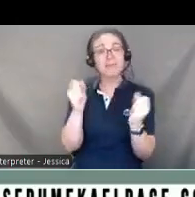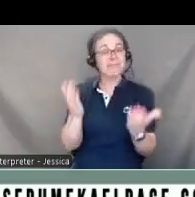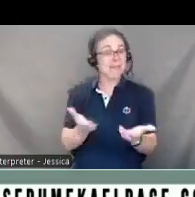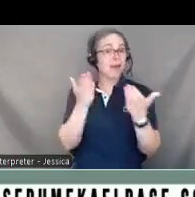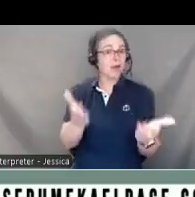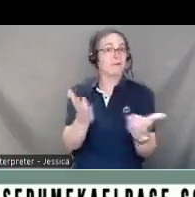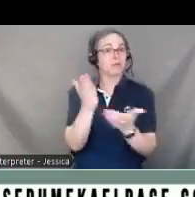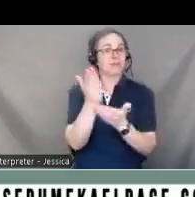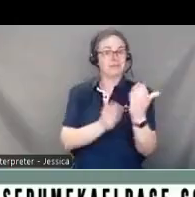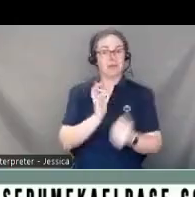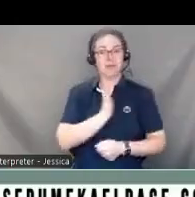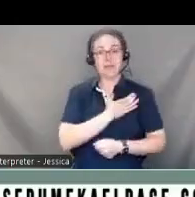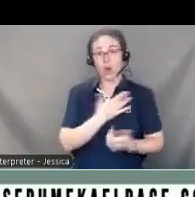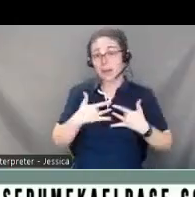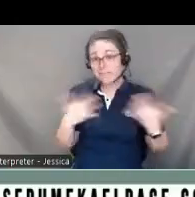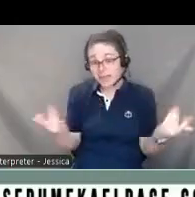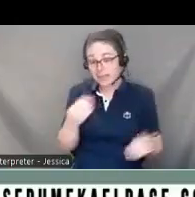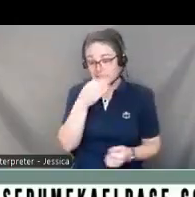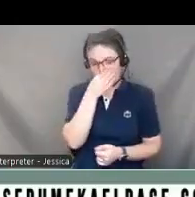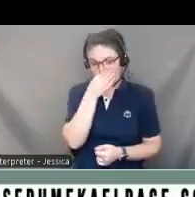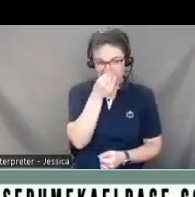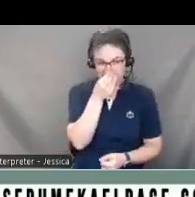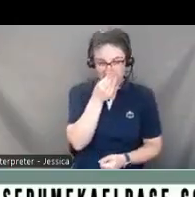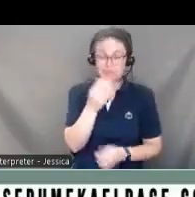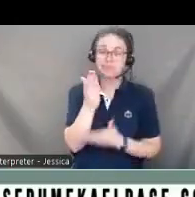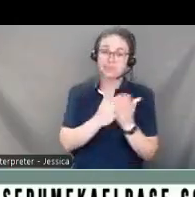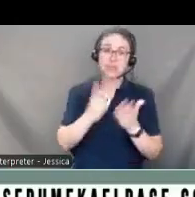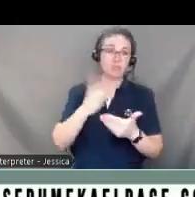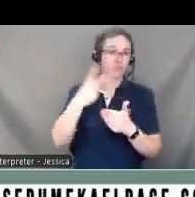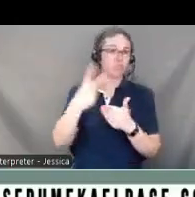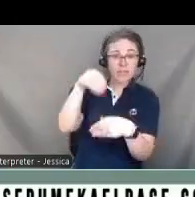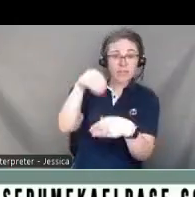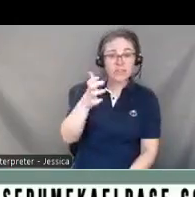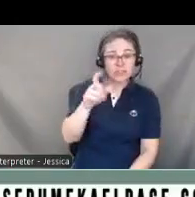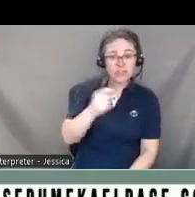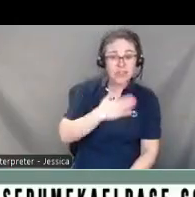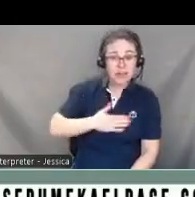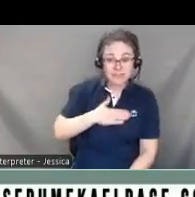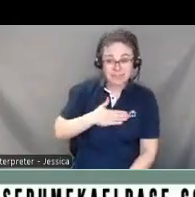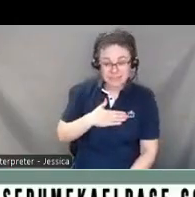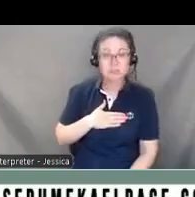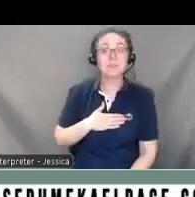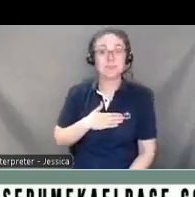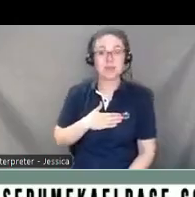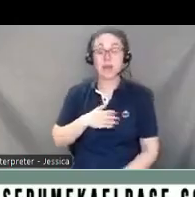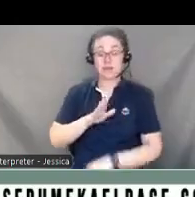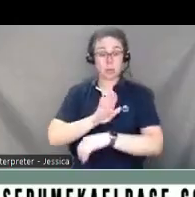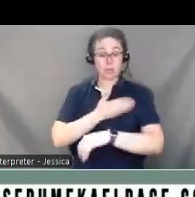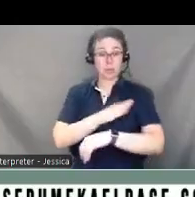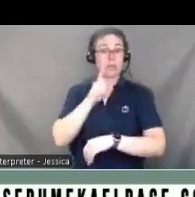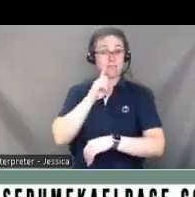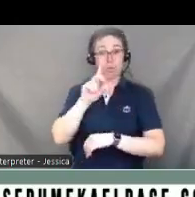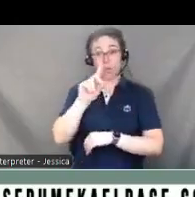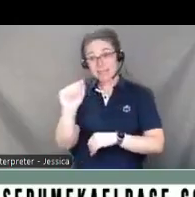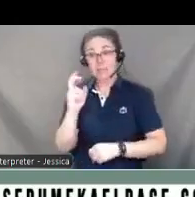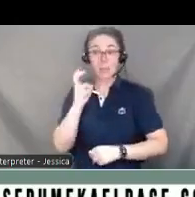our events and some programs we have to offer. What you're talking about, music for disabled or